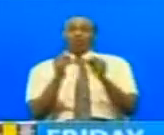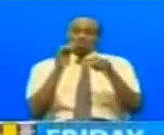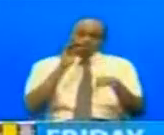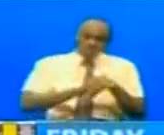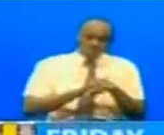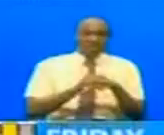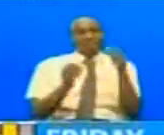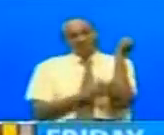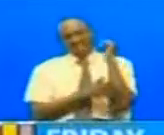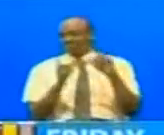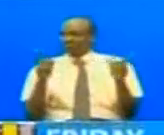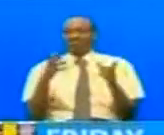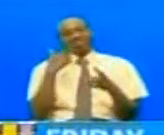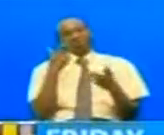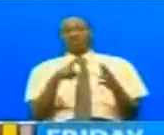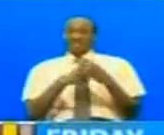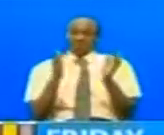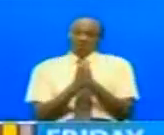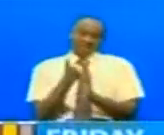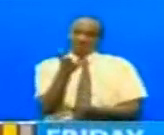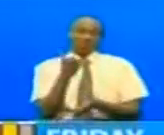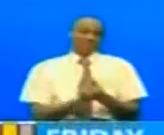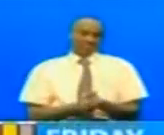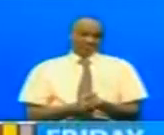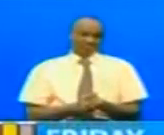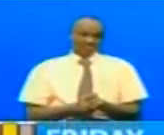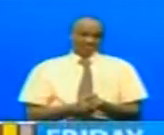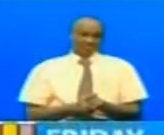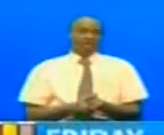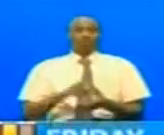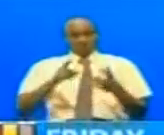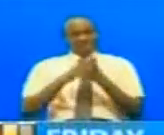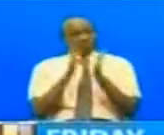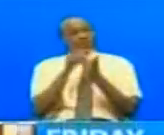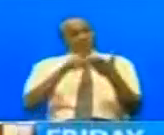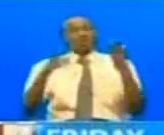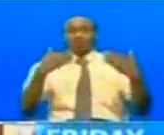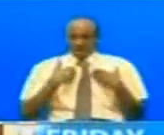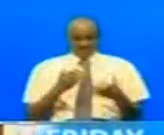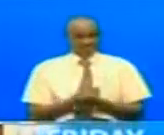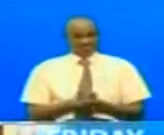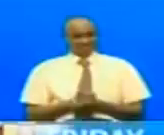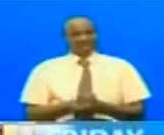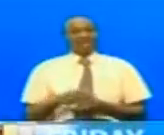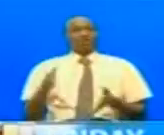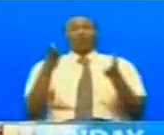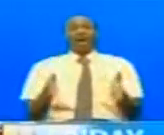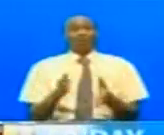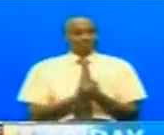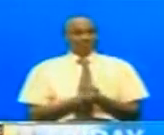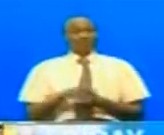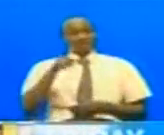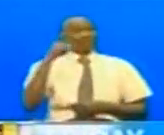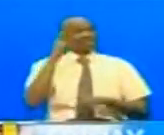Unaweza njiani upate ingine mzuri. Unaweza. Kwa hivyo unaanza na ile ambao. Ile uko nayo. Uko nayo. Ile uko nayo sahi. Ndiyo. So now, how